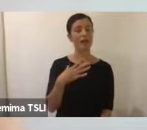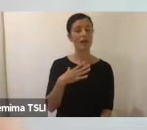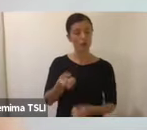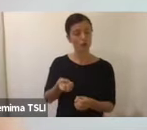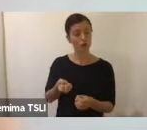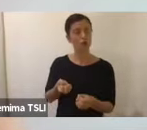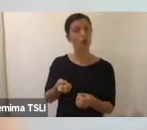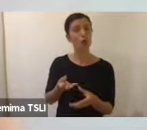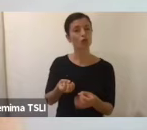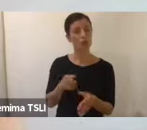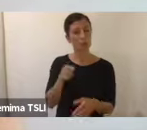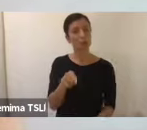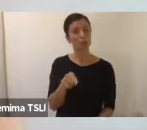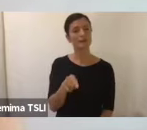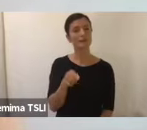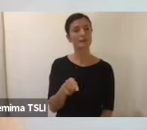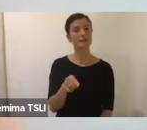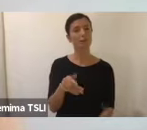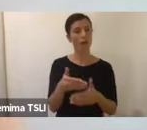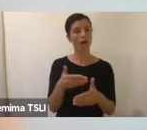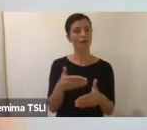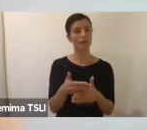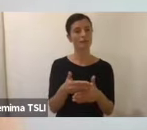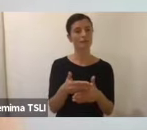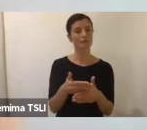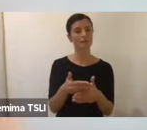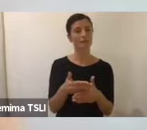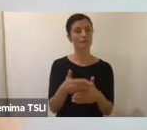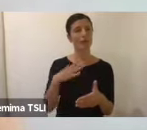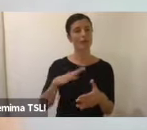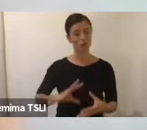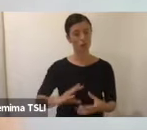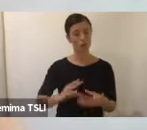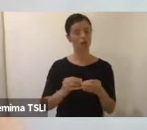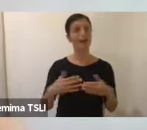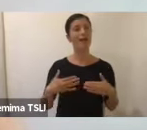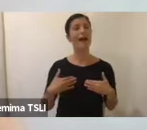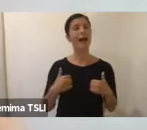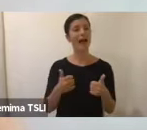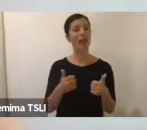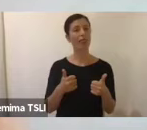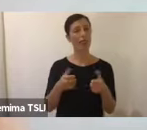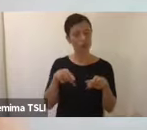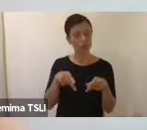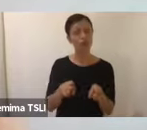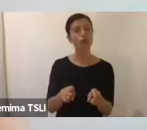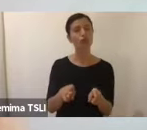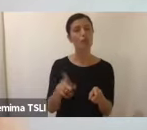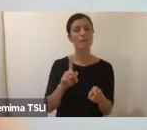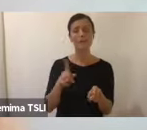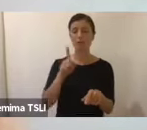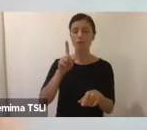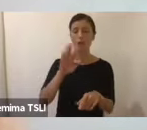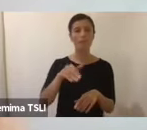the ultimate aim is to create a healthy way that people of diverse cultural backgrounds can be together in dialogue and to create